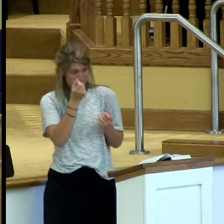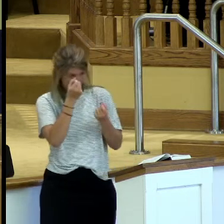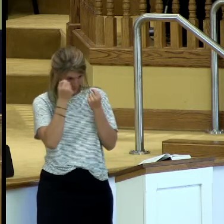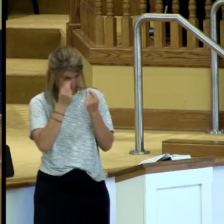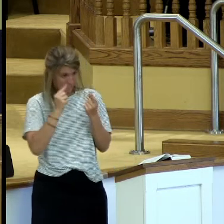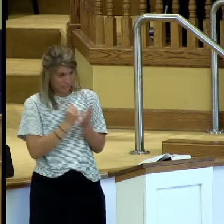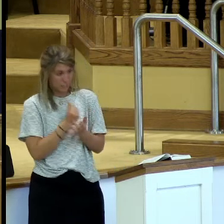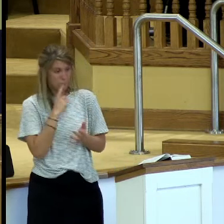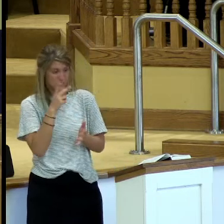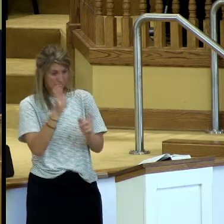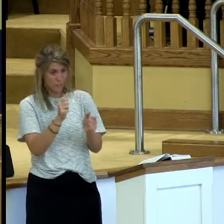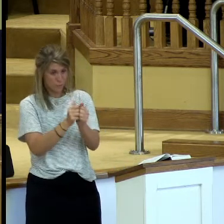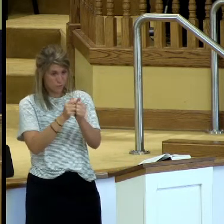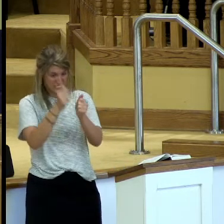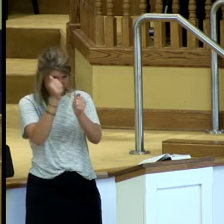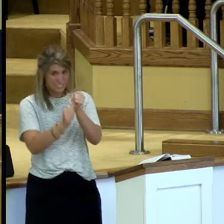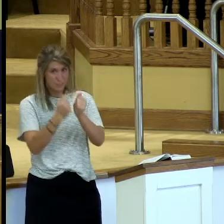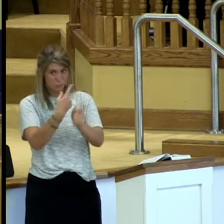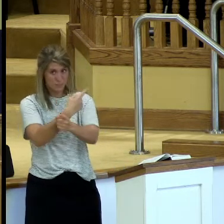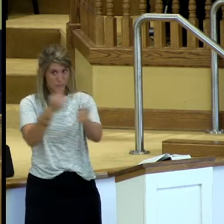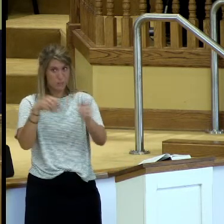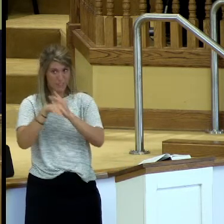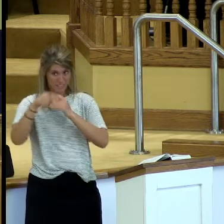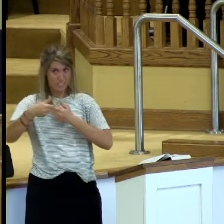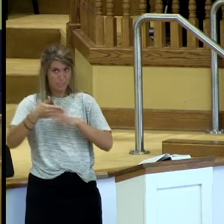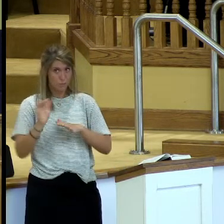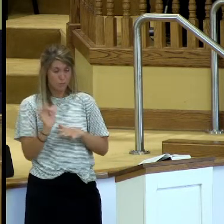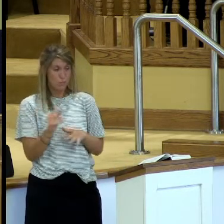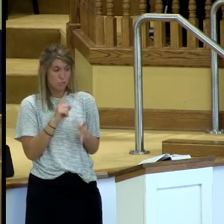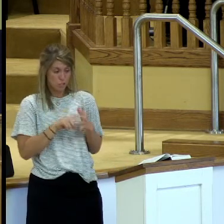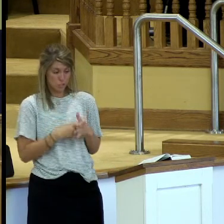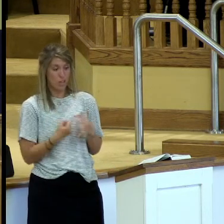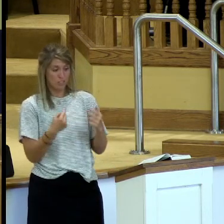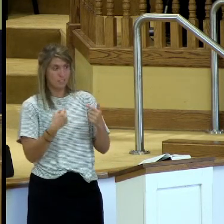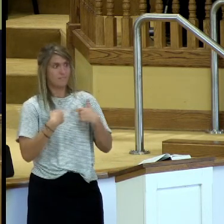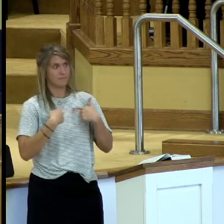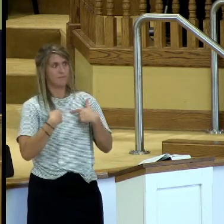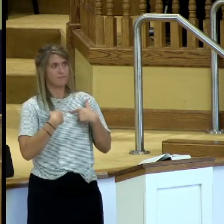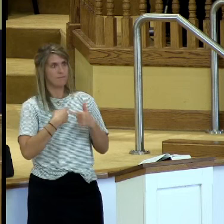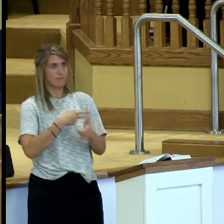Great Commission was given to each one of y'all sitting in this room right now. It starts here.